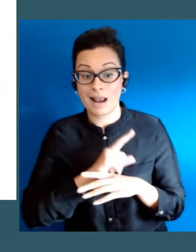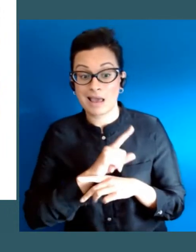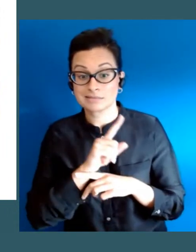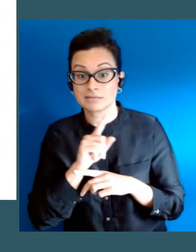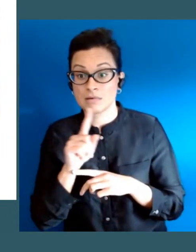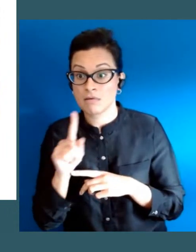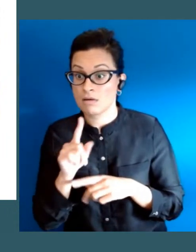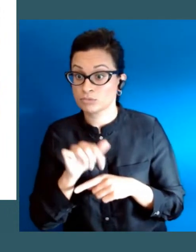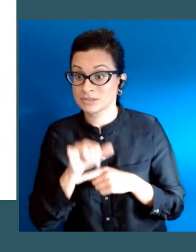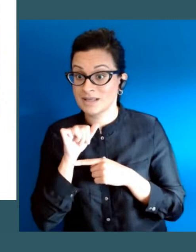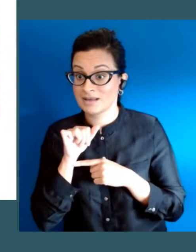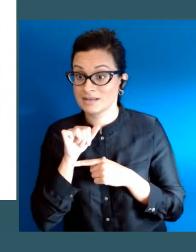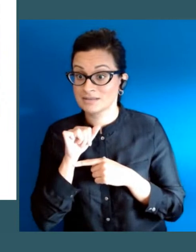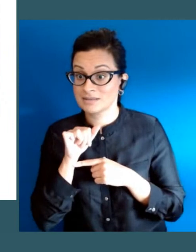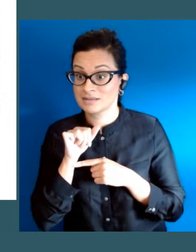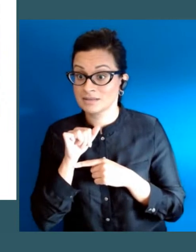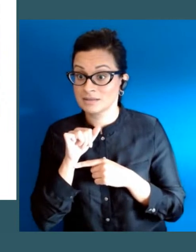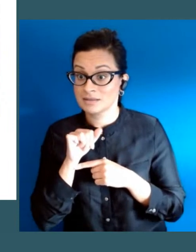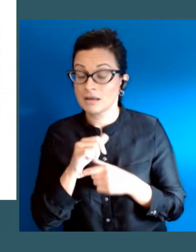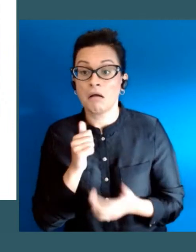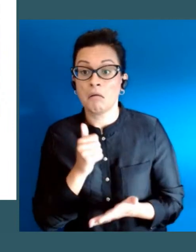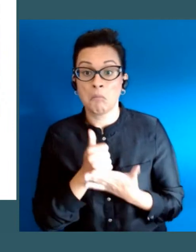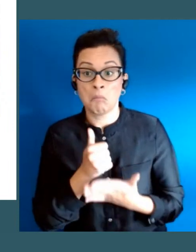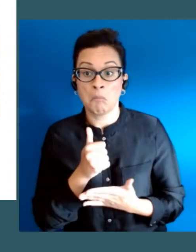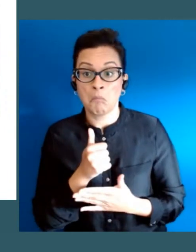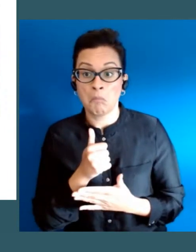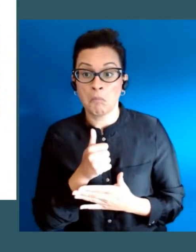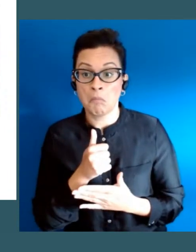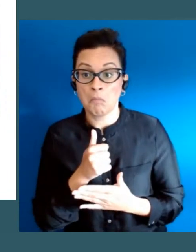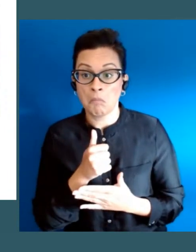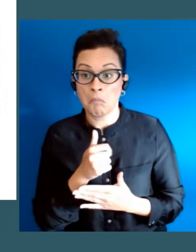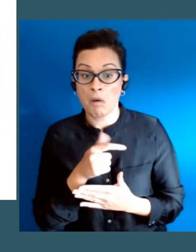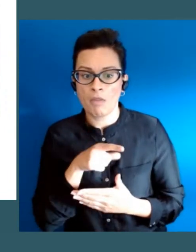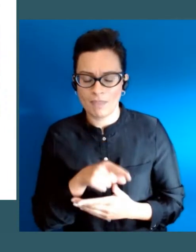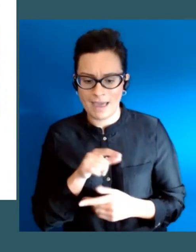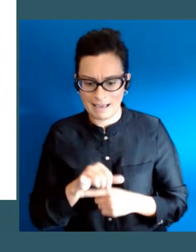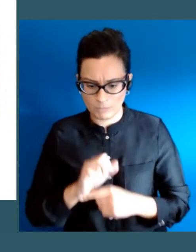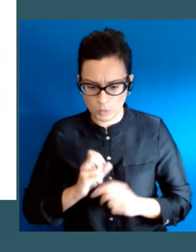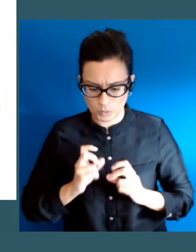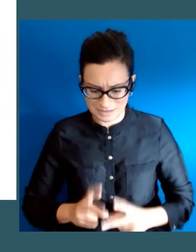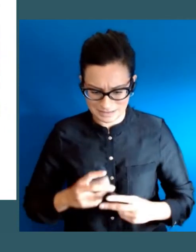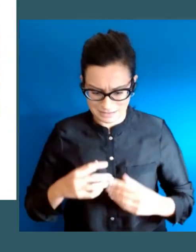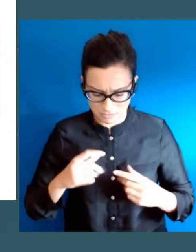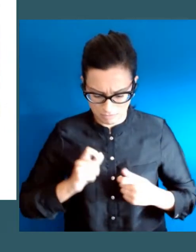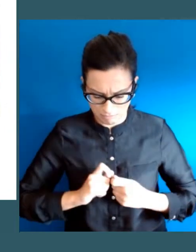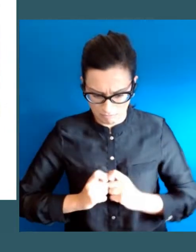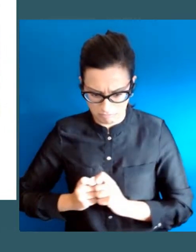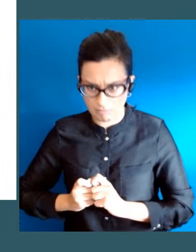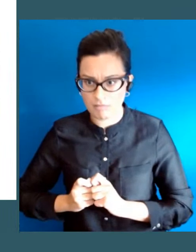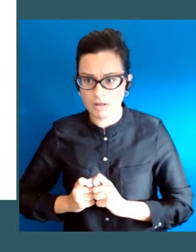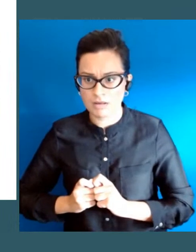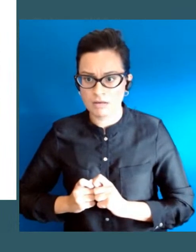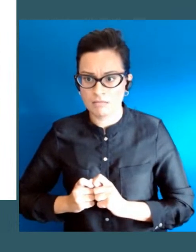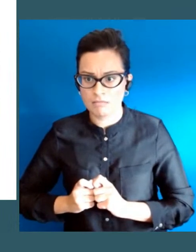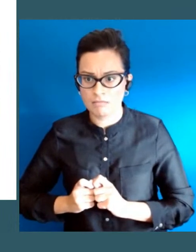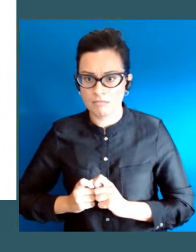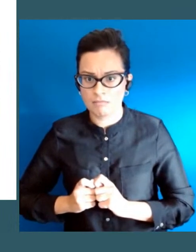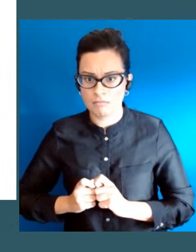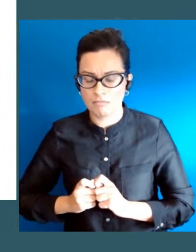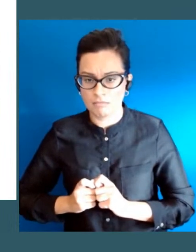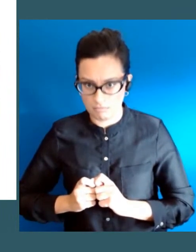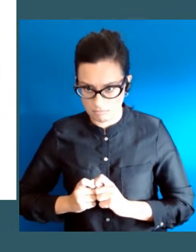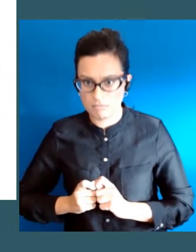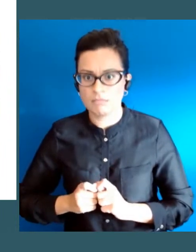then and it does reprogram the immune system, then risk